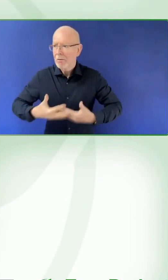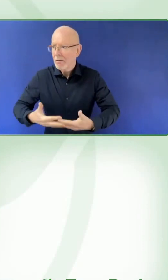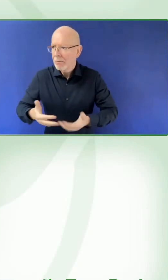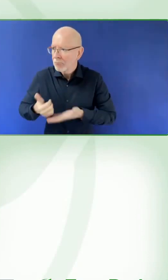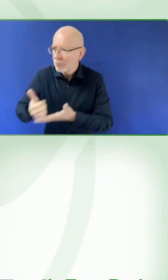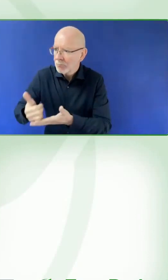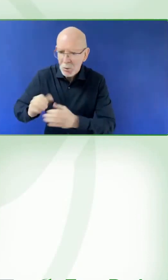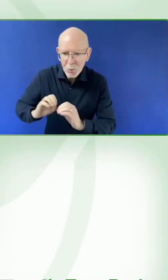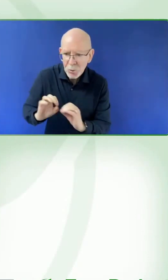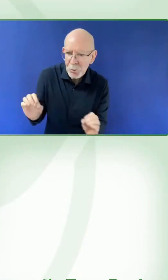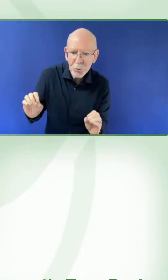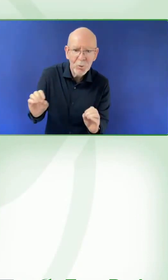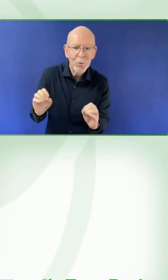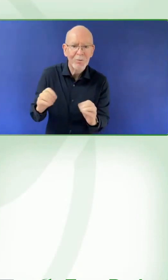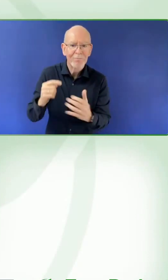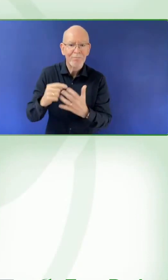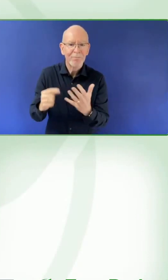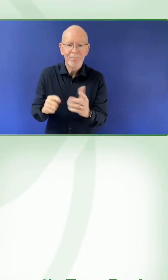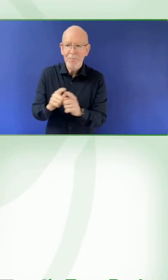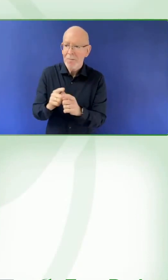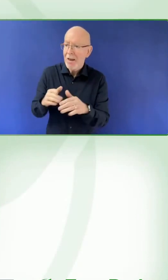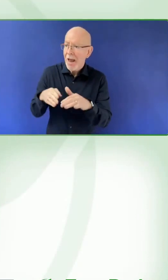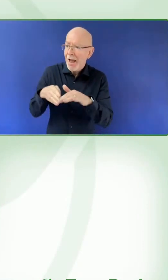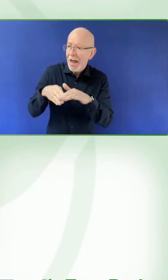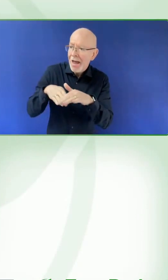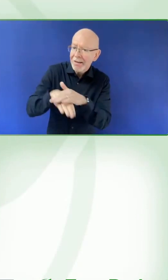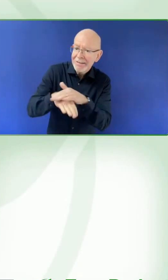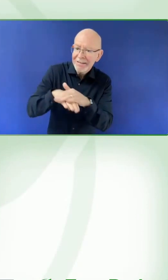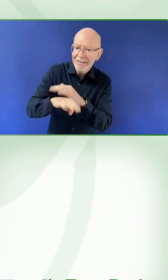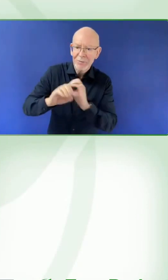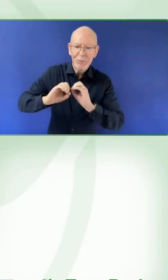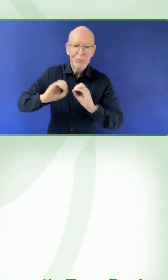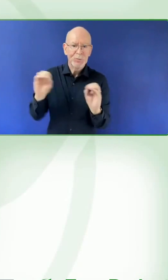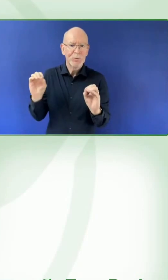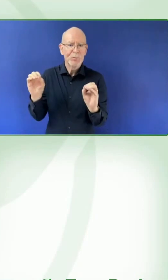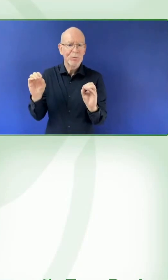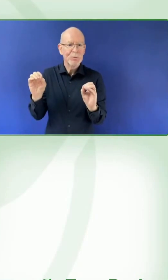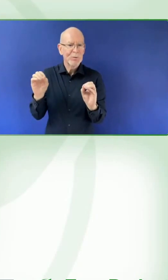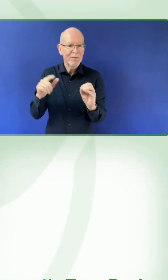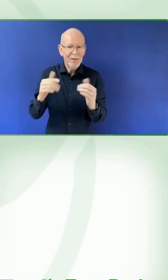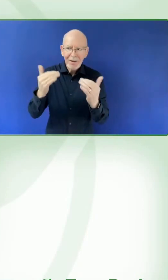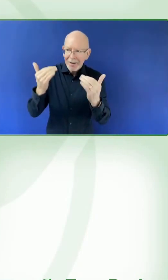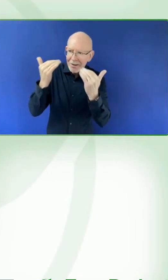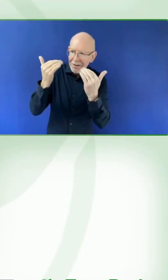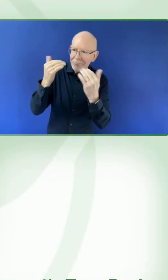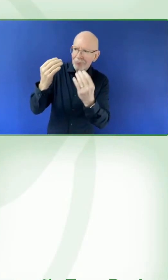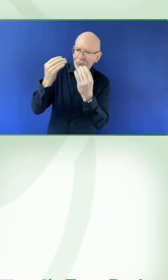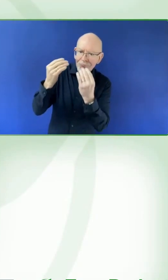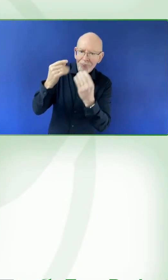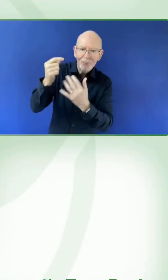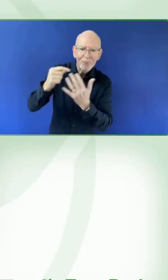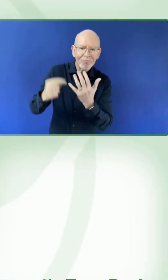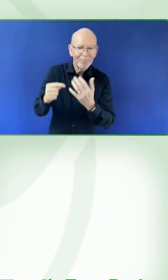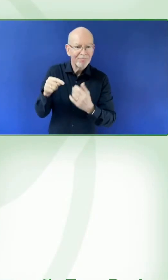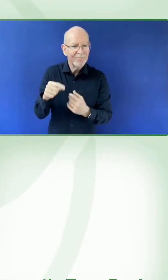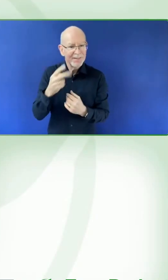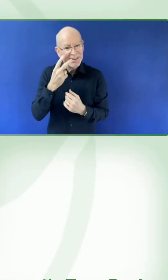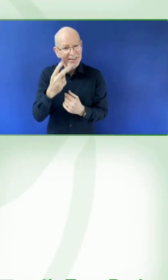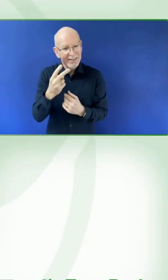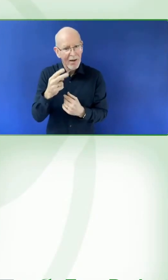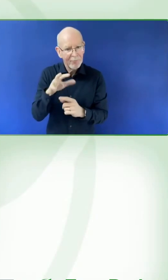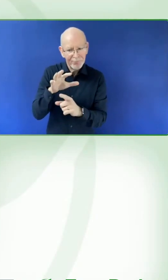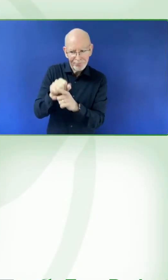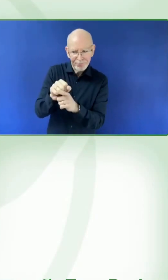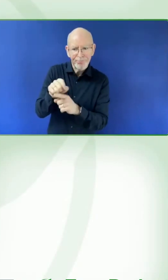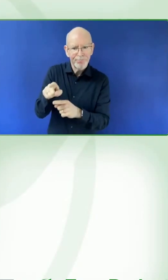our country have little knowledge of the specific needs of persons with disabilities. For example, they only